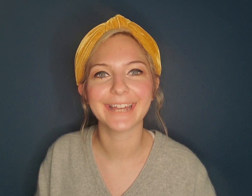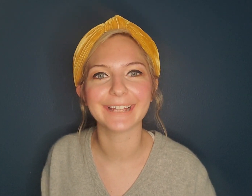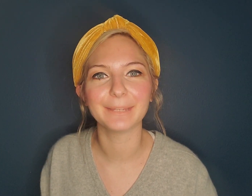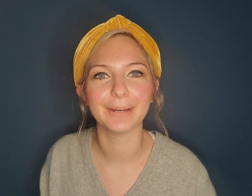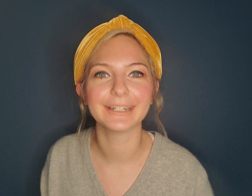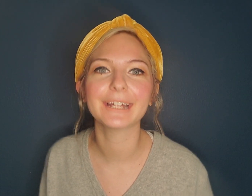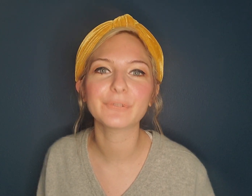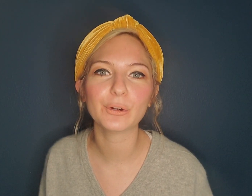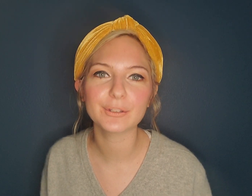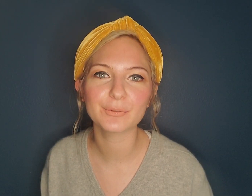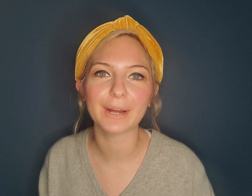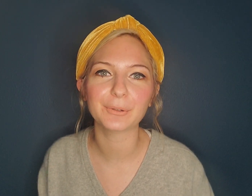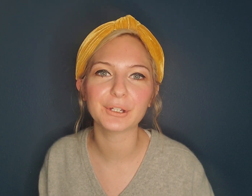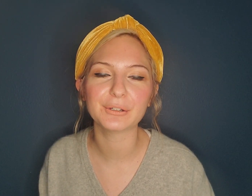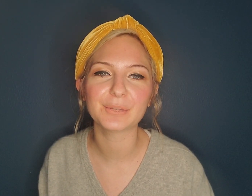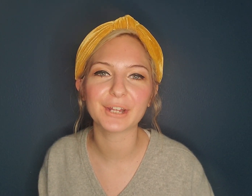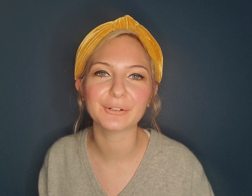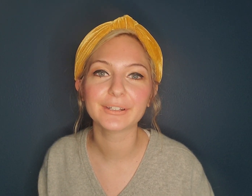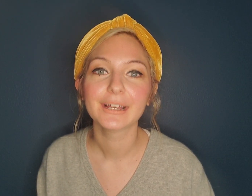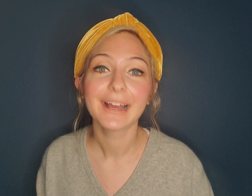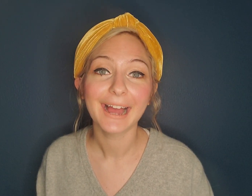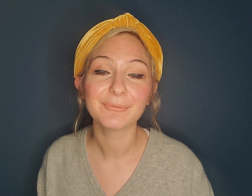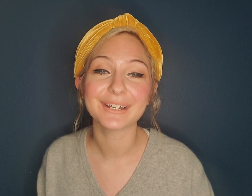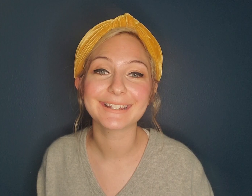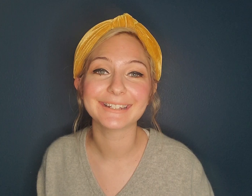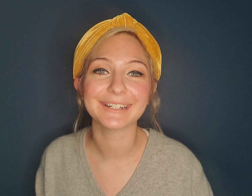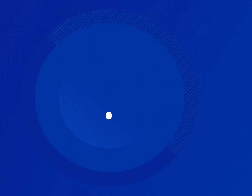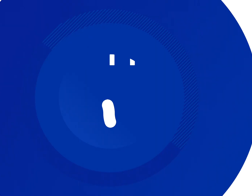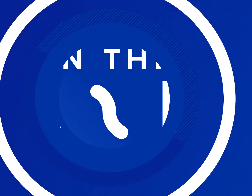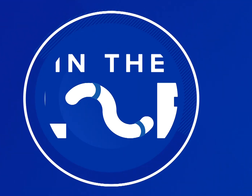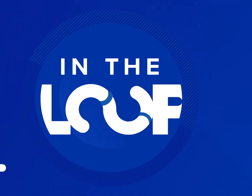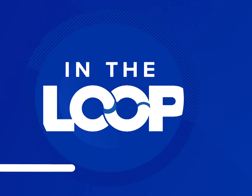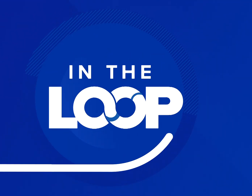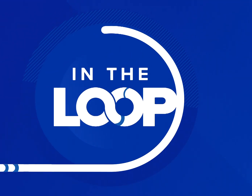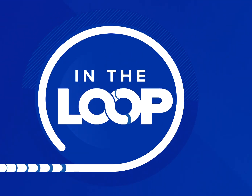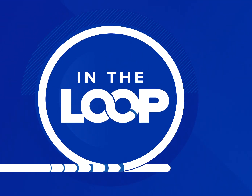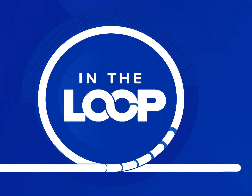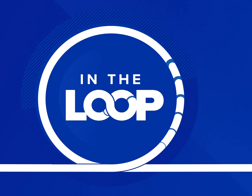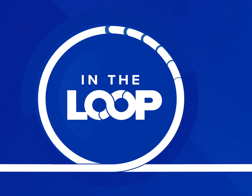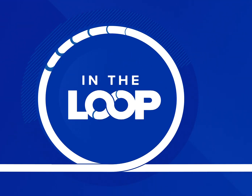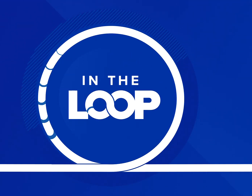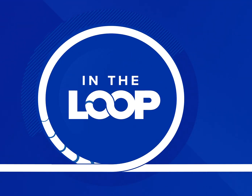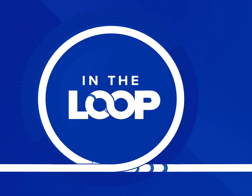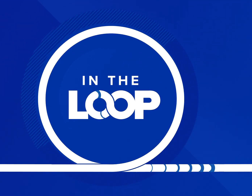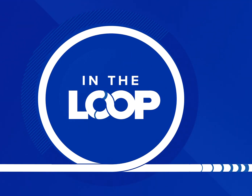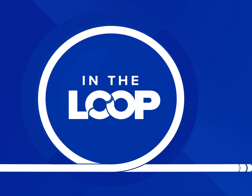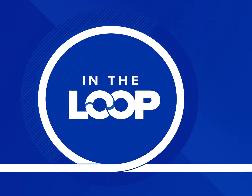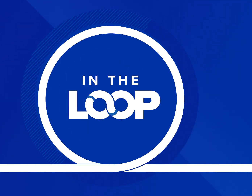hit that like button, and of course, subscribe to our YouTube channel. I'm Jensen, and now you're in the loop.